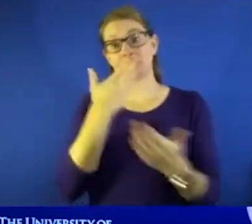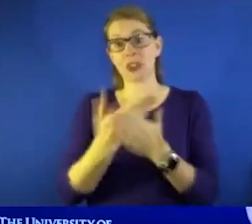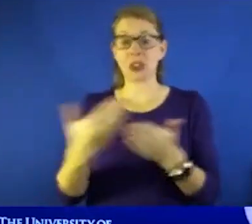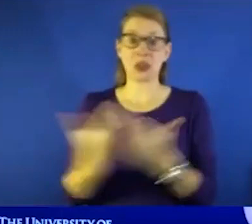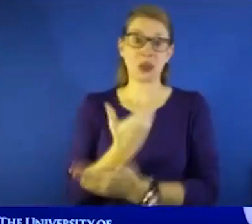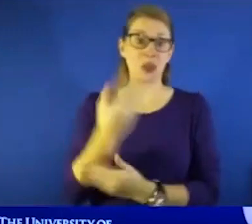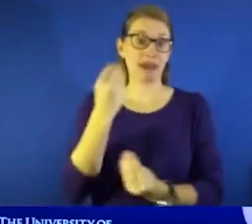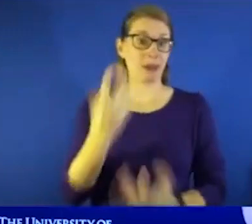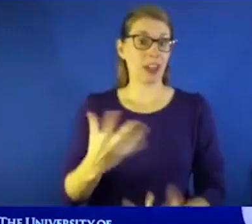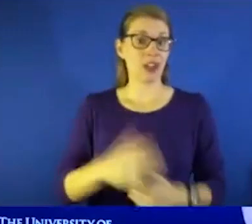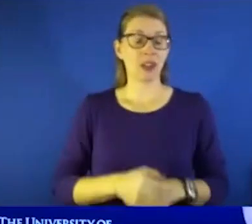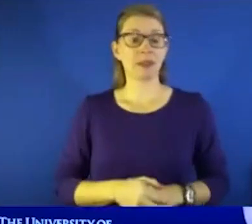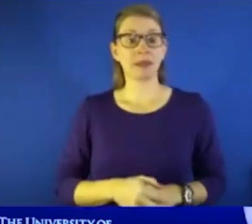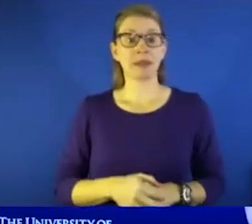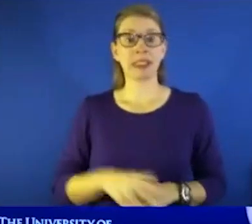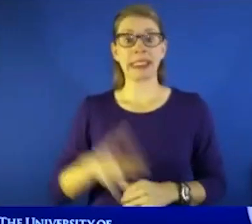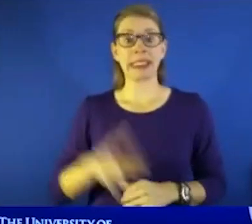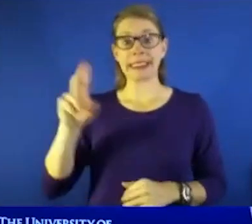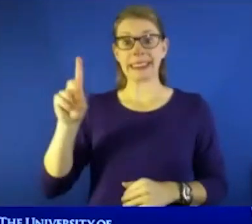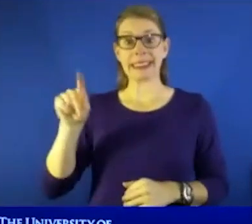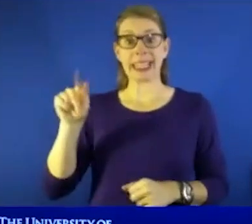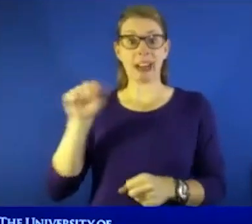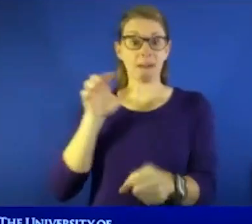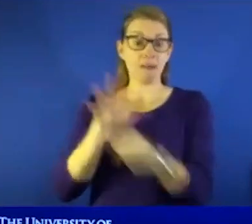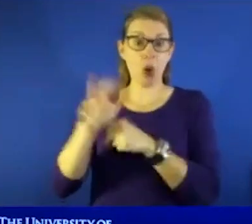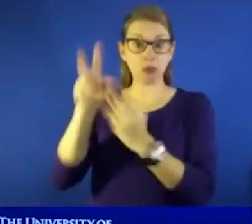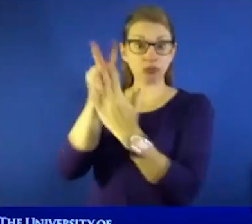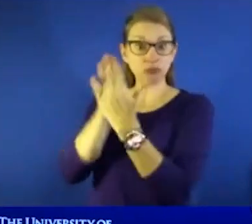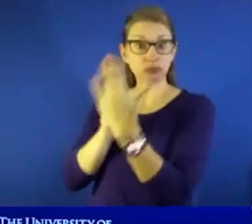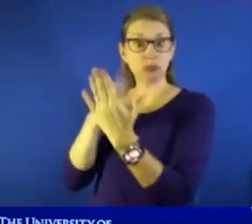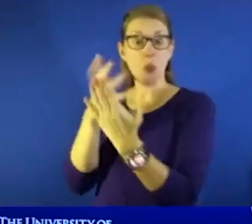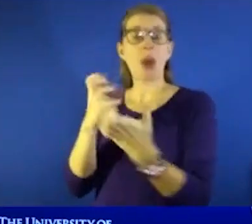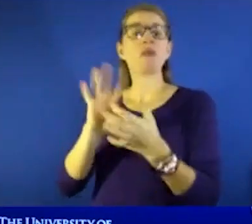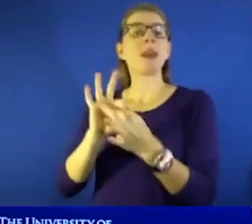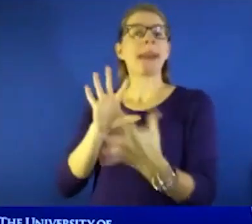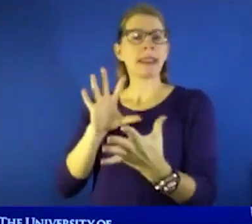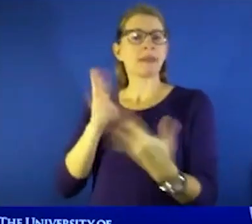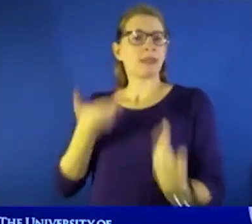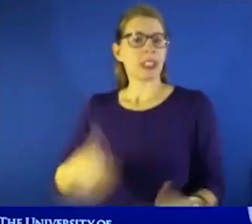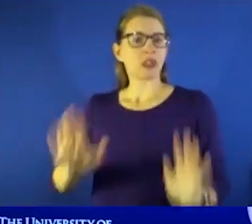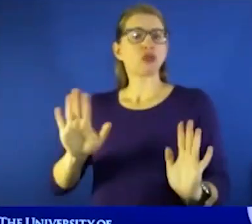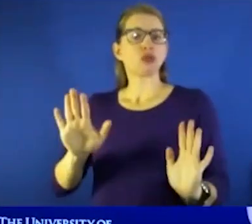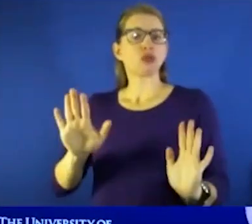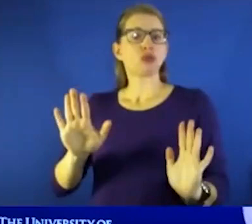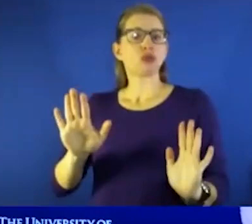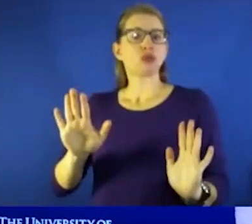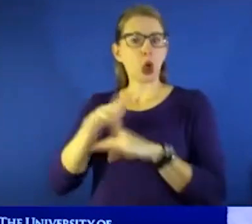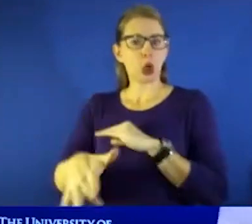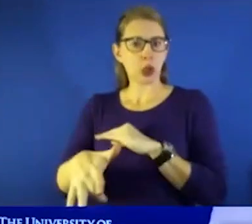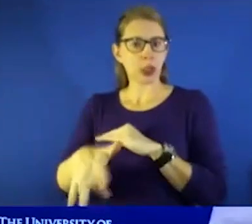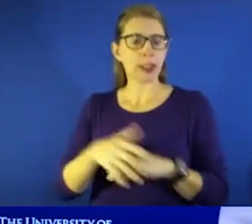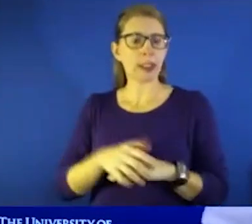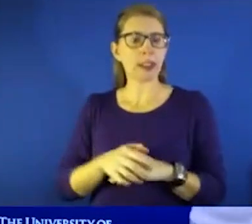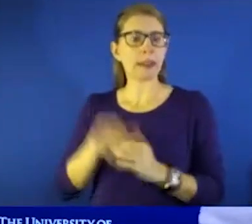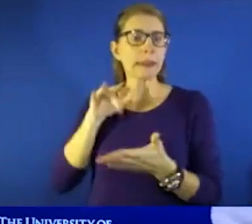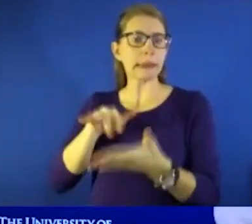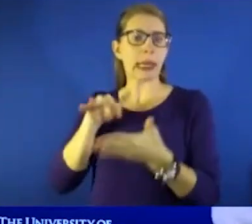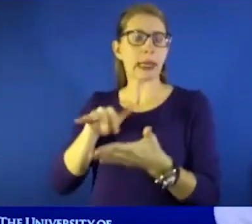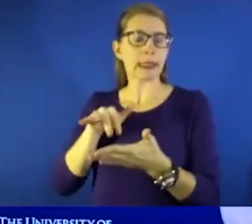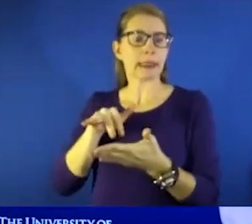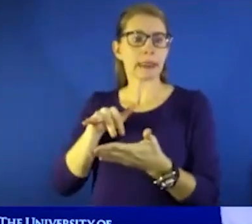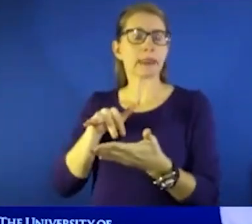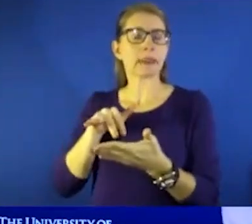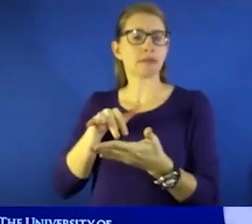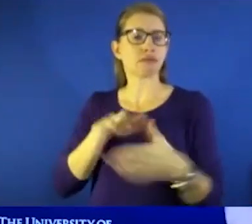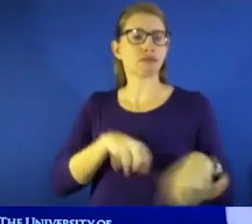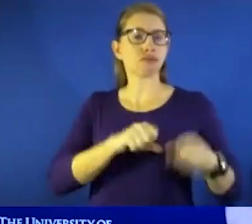see the full data, but their release, and they have some very early studies. But